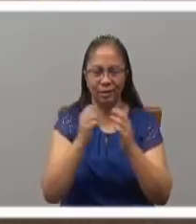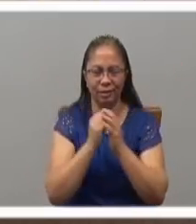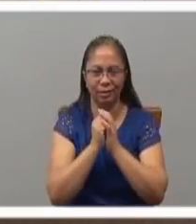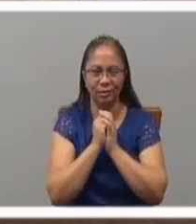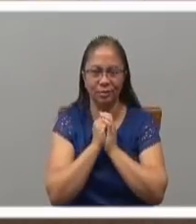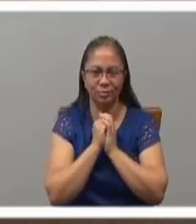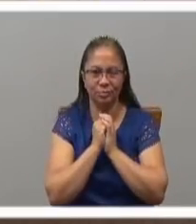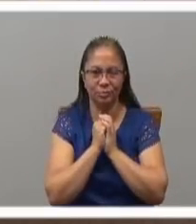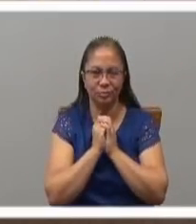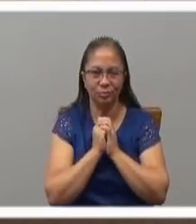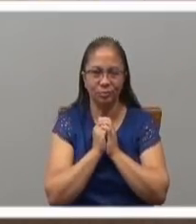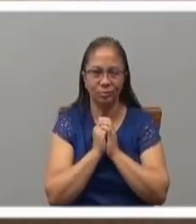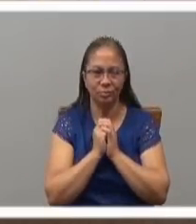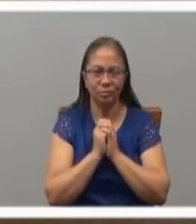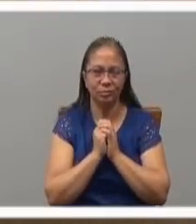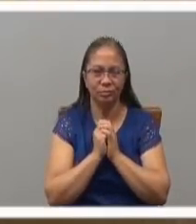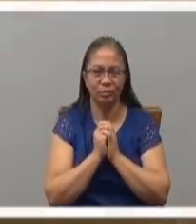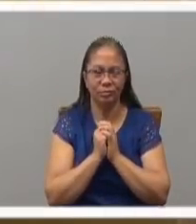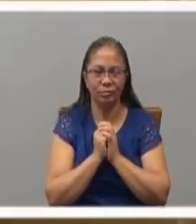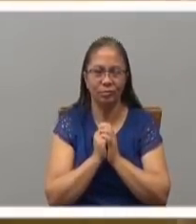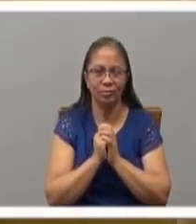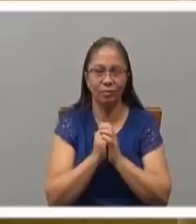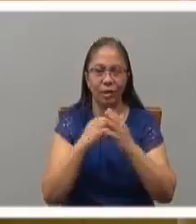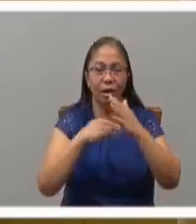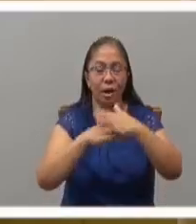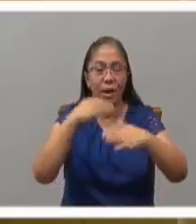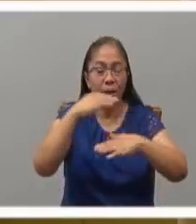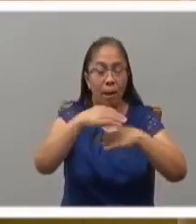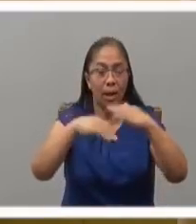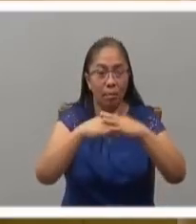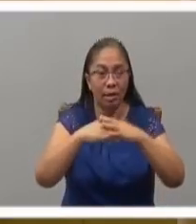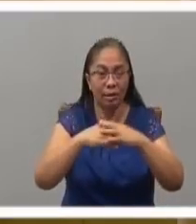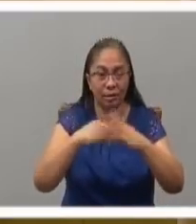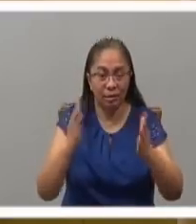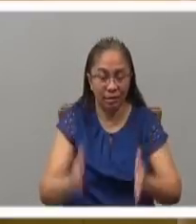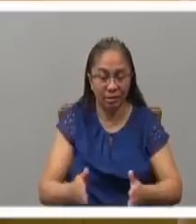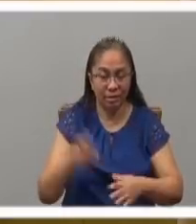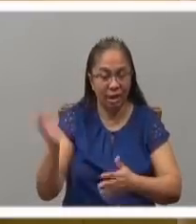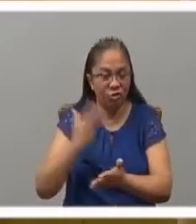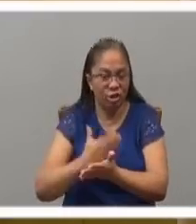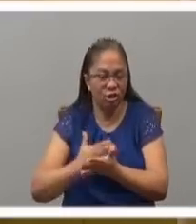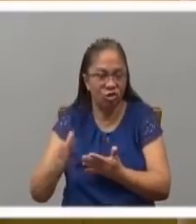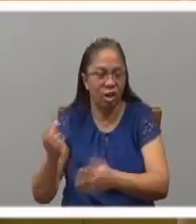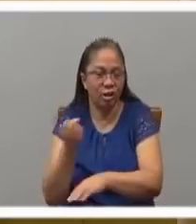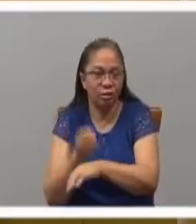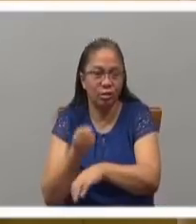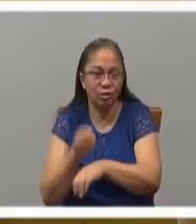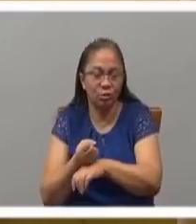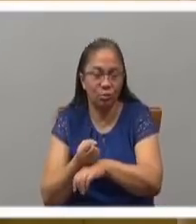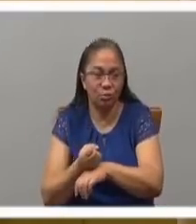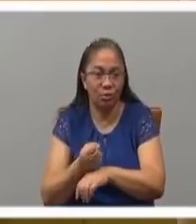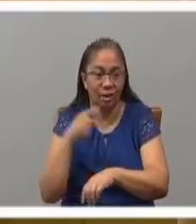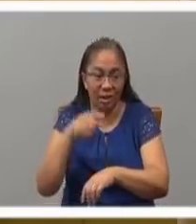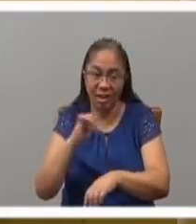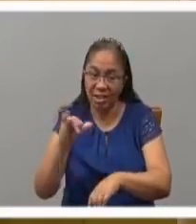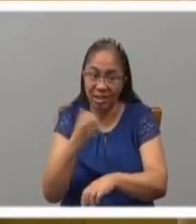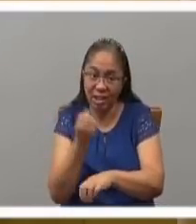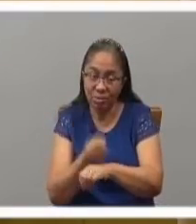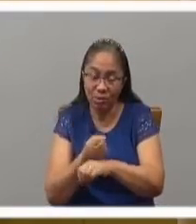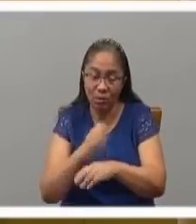The builders rejected has become